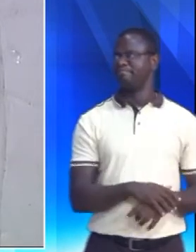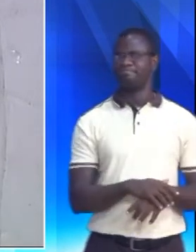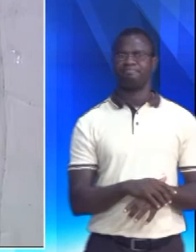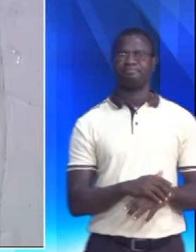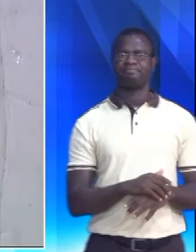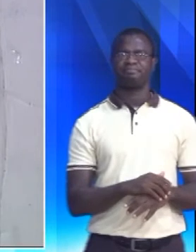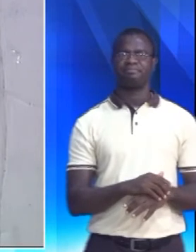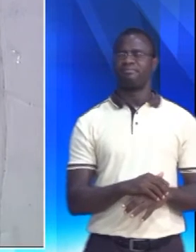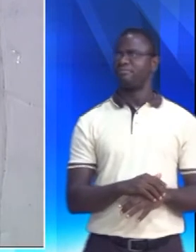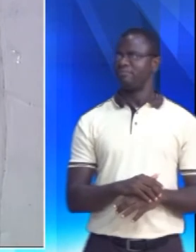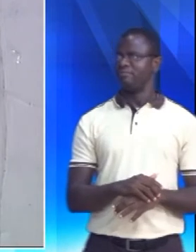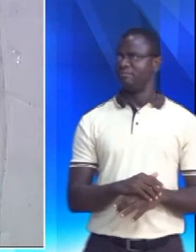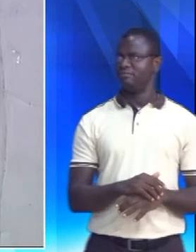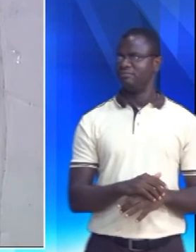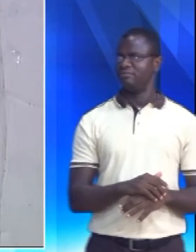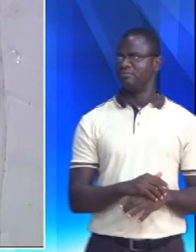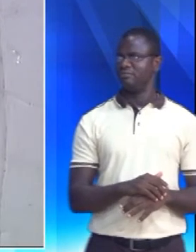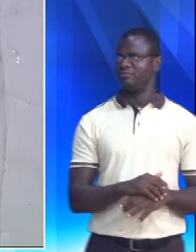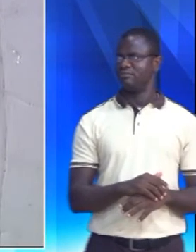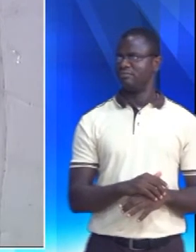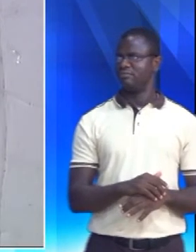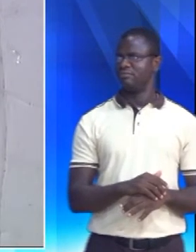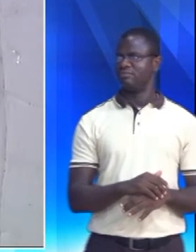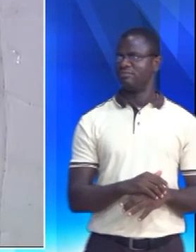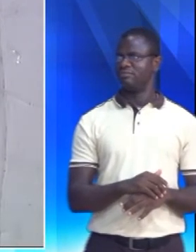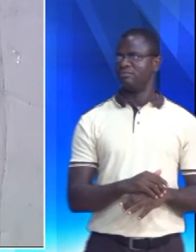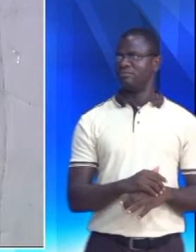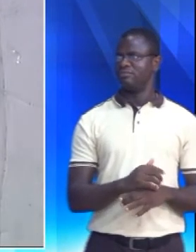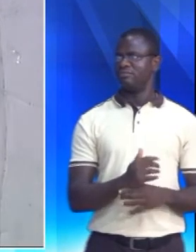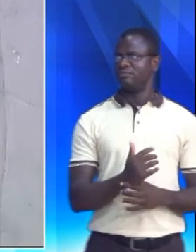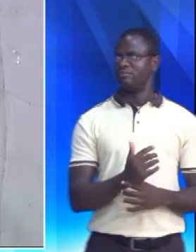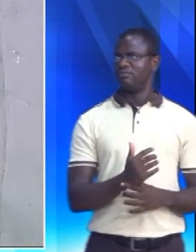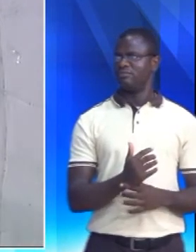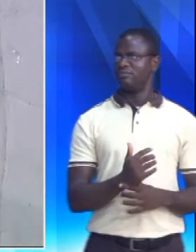60a raised to power of what? 14.